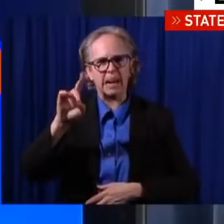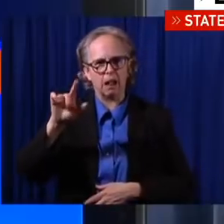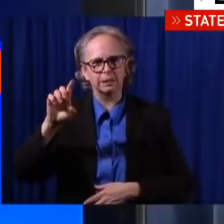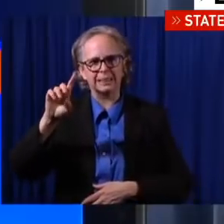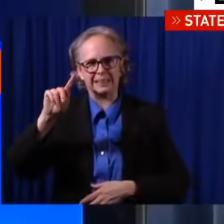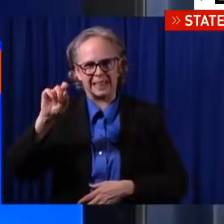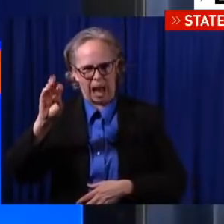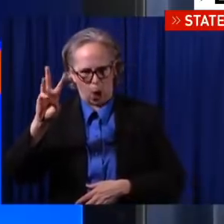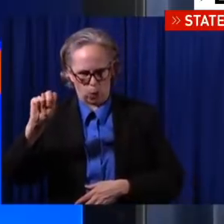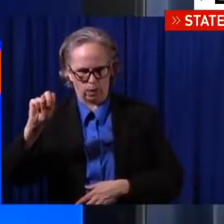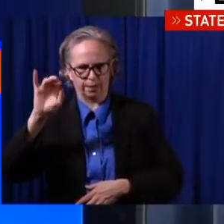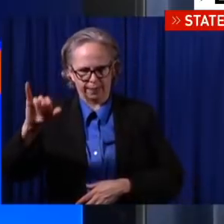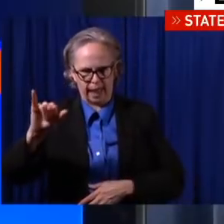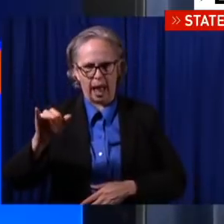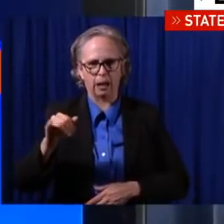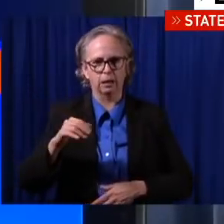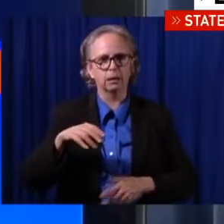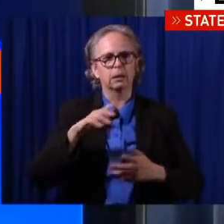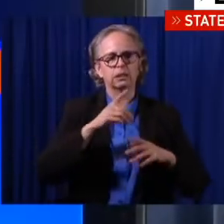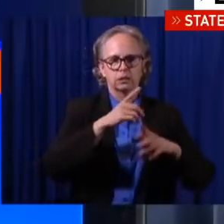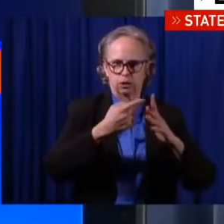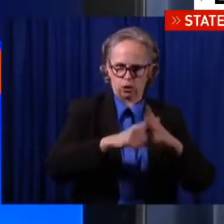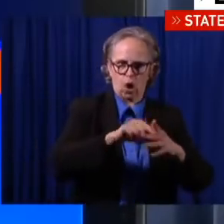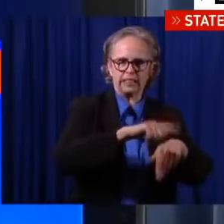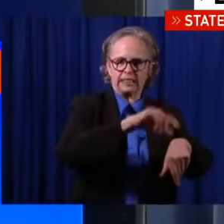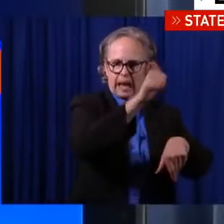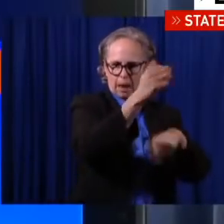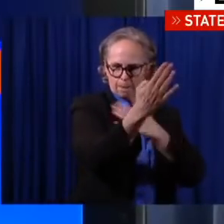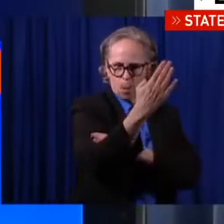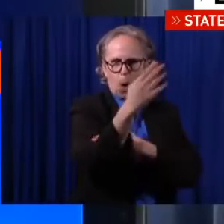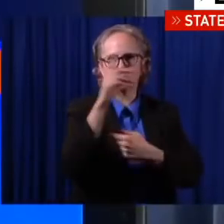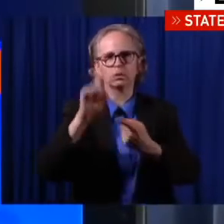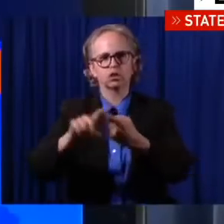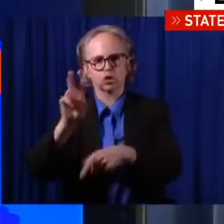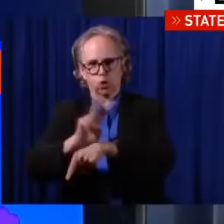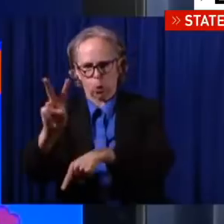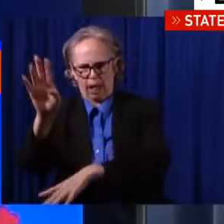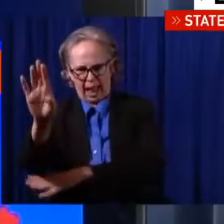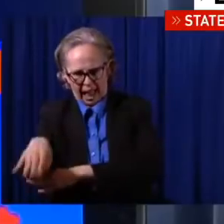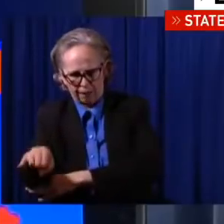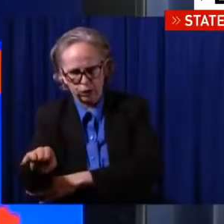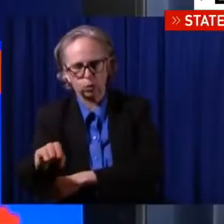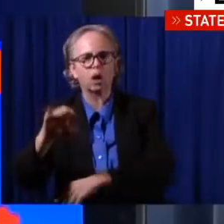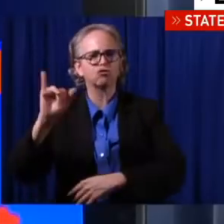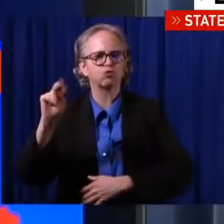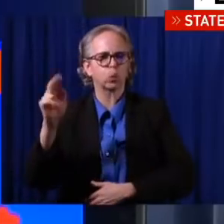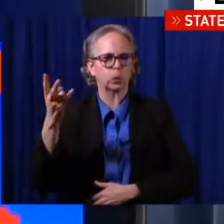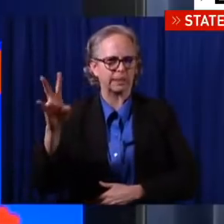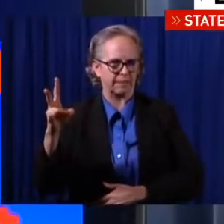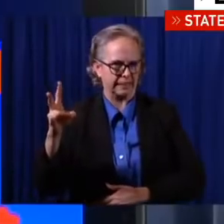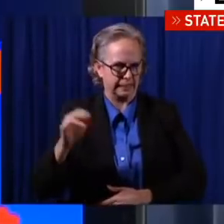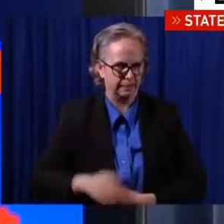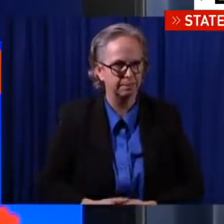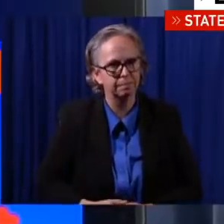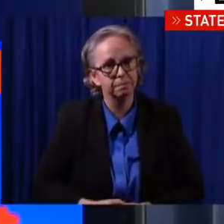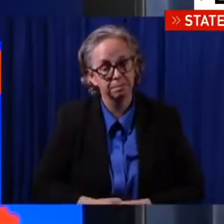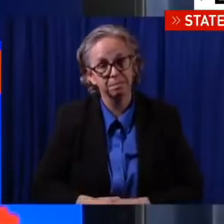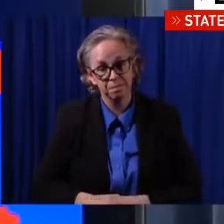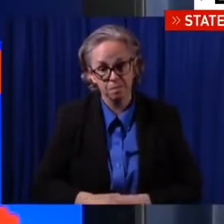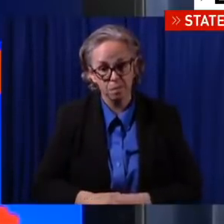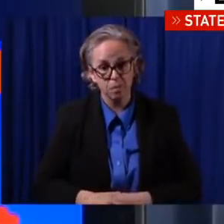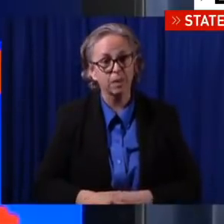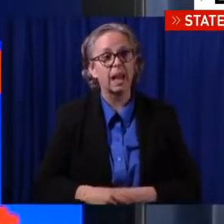a.m. to 2 p.m. That's 10 a.m. to 2 p.m. In the coming days, these pop-up sites will be in Elyria,